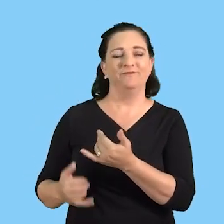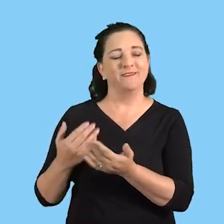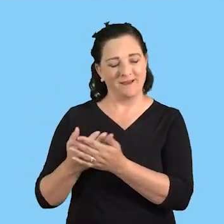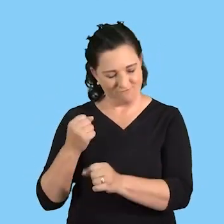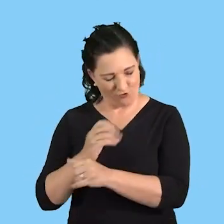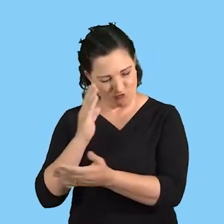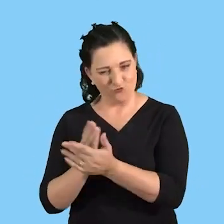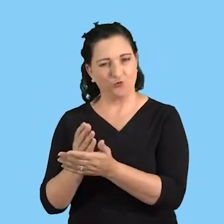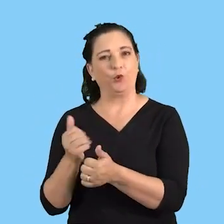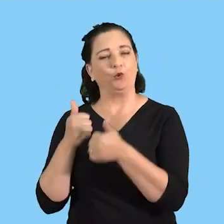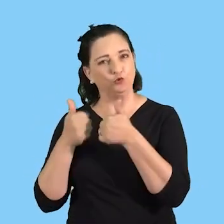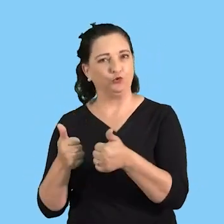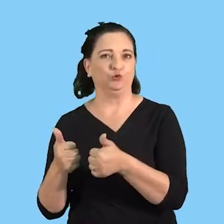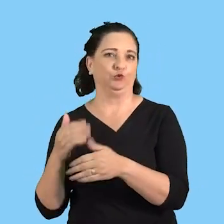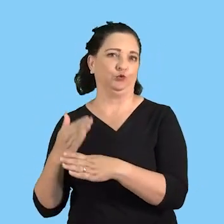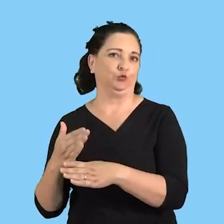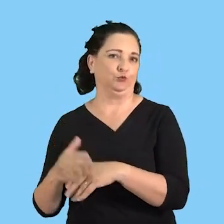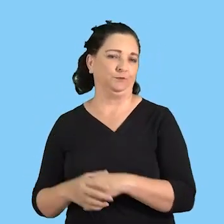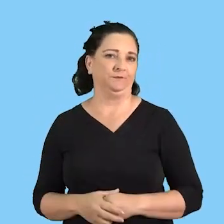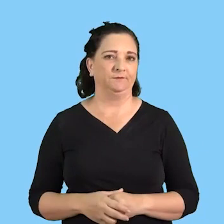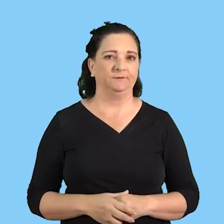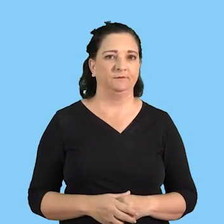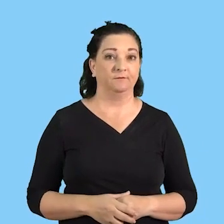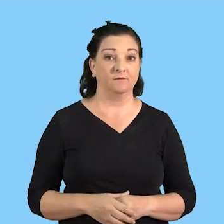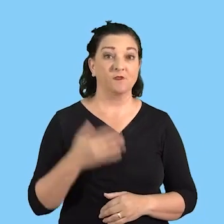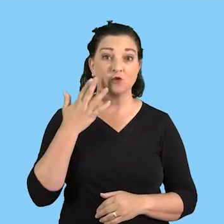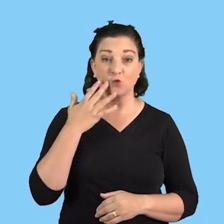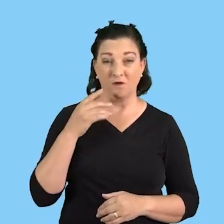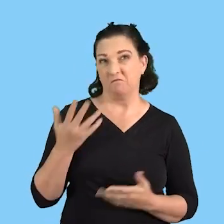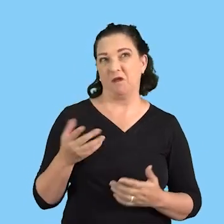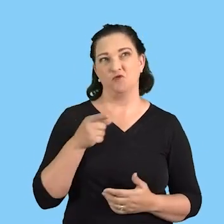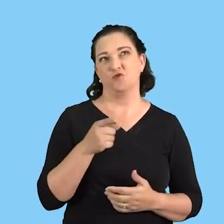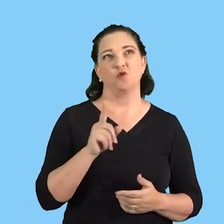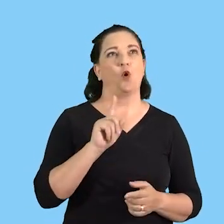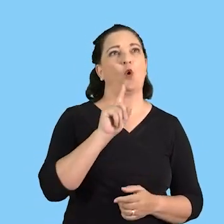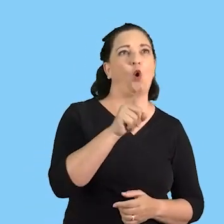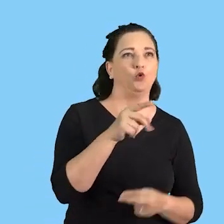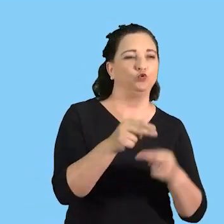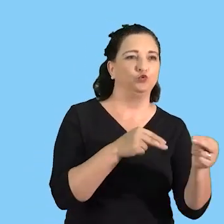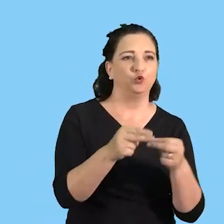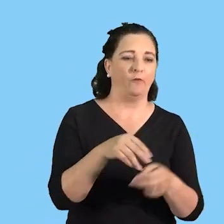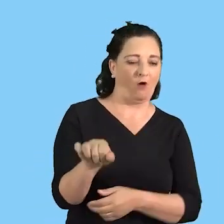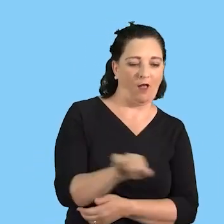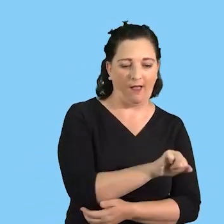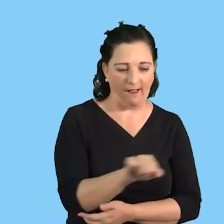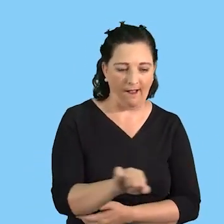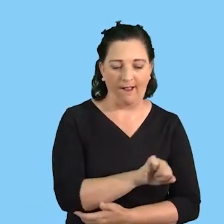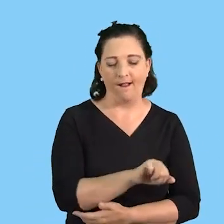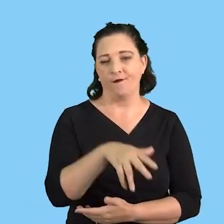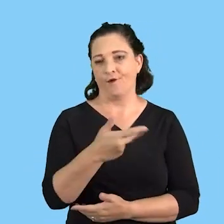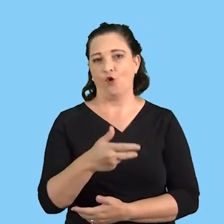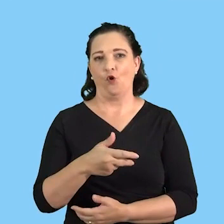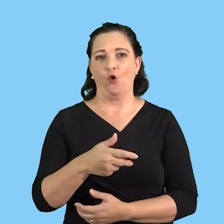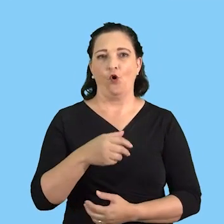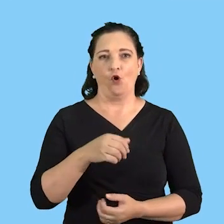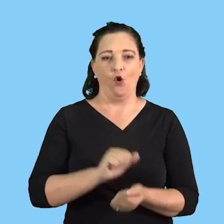then maybe when you have went to a particular shop and you bought that iron or you bought that washing machine and it was not